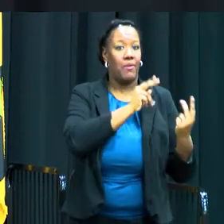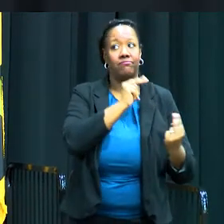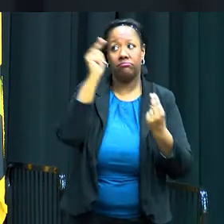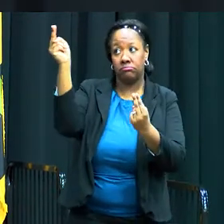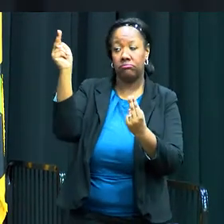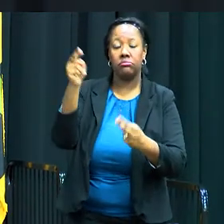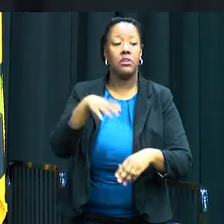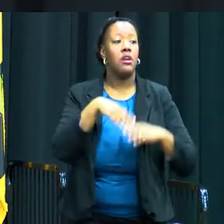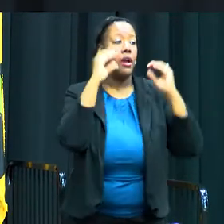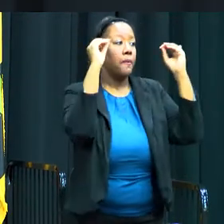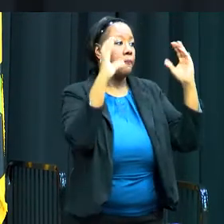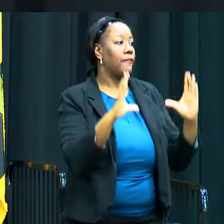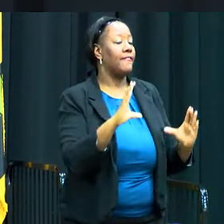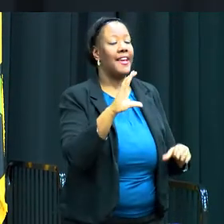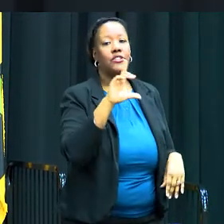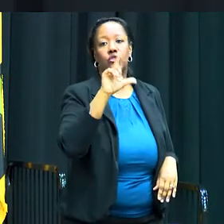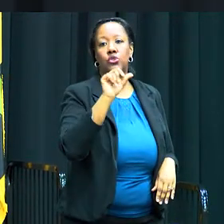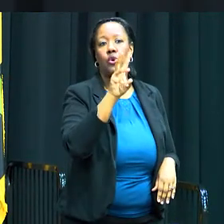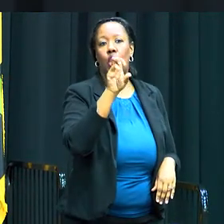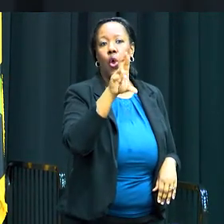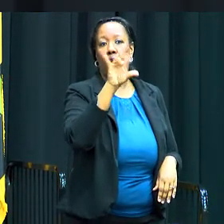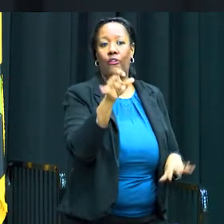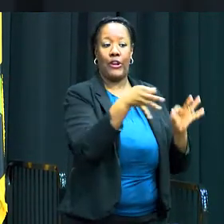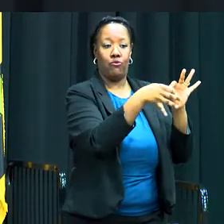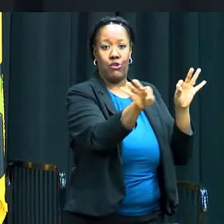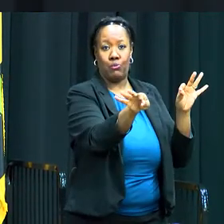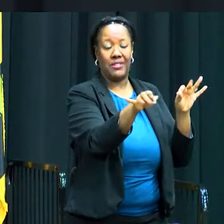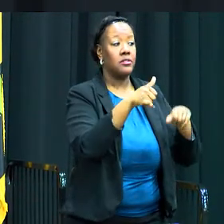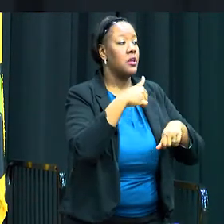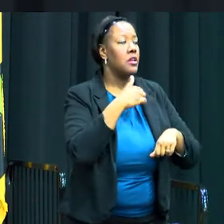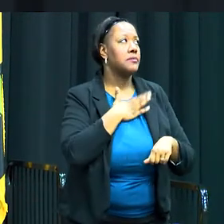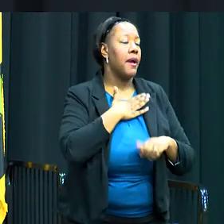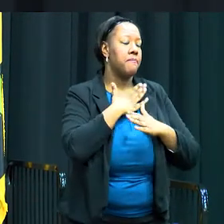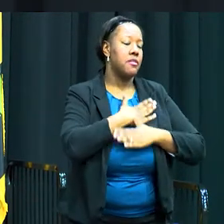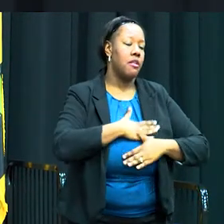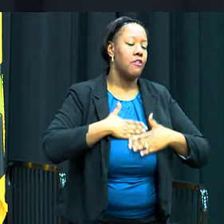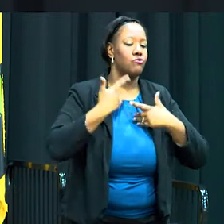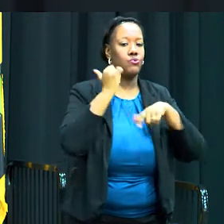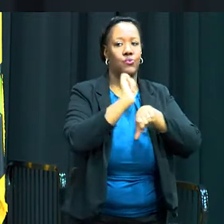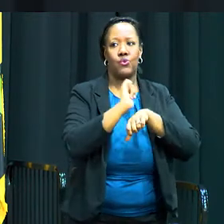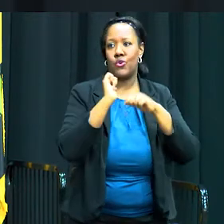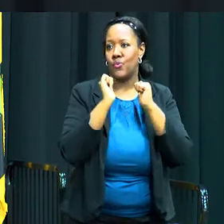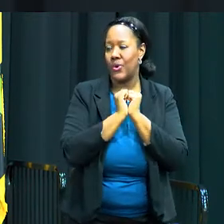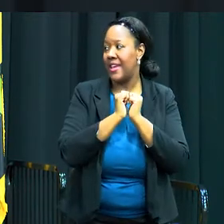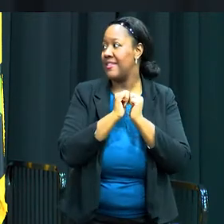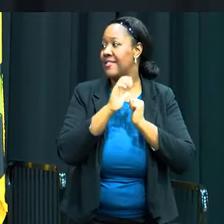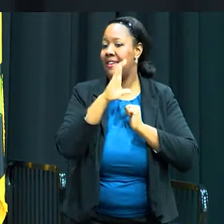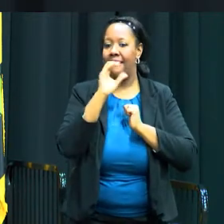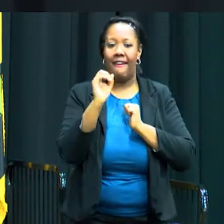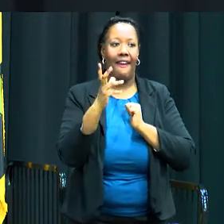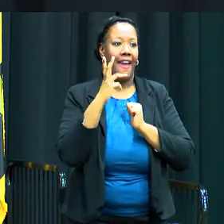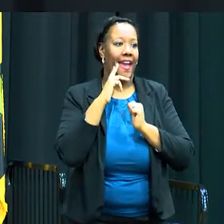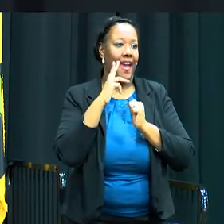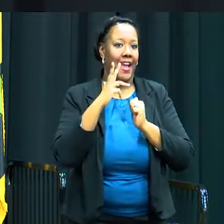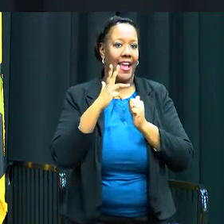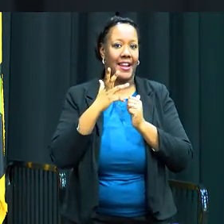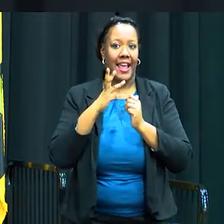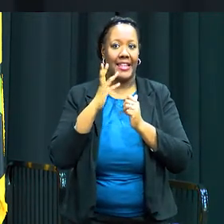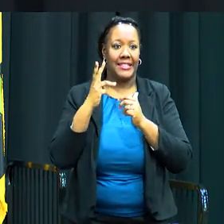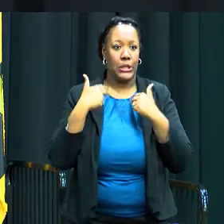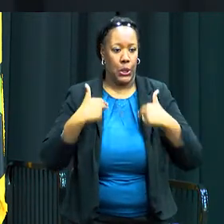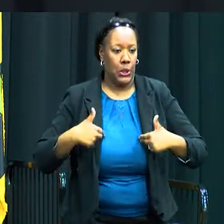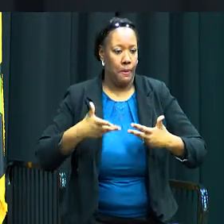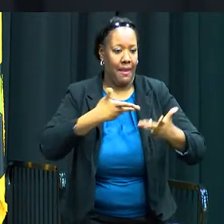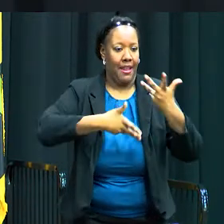Professor Christine Arnold-Laurie writes, "It has been my pleasure to work with and as a humanities coordinator